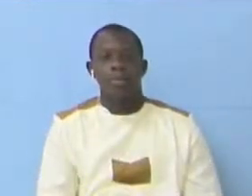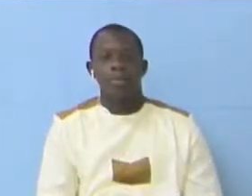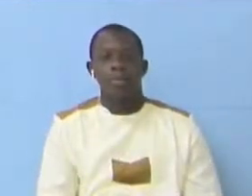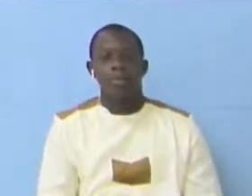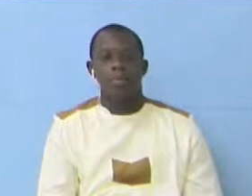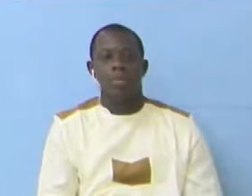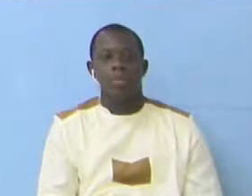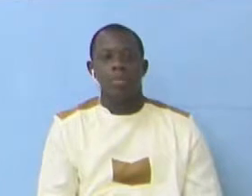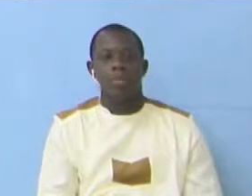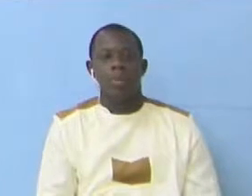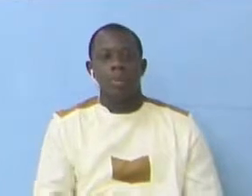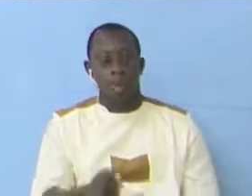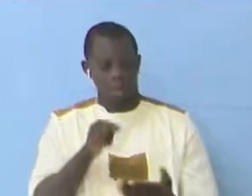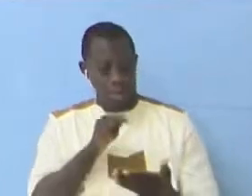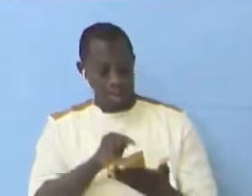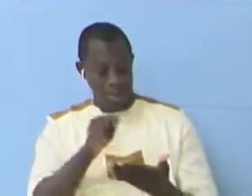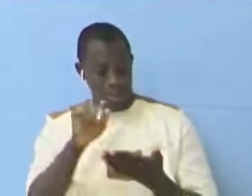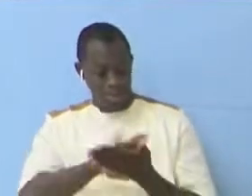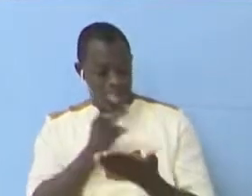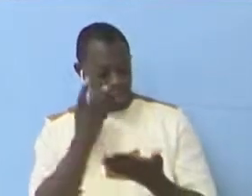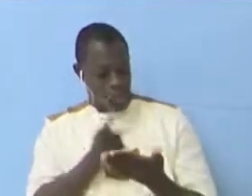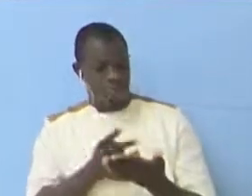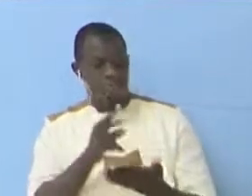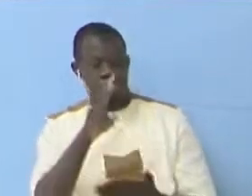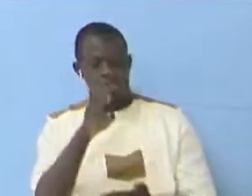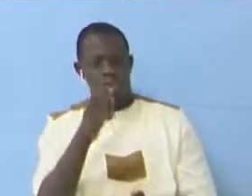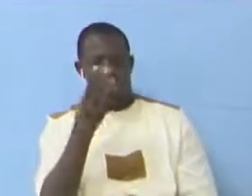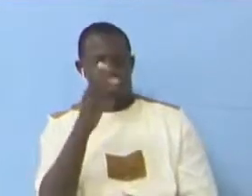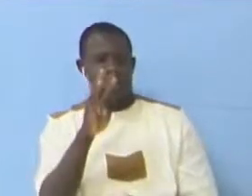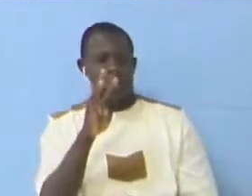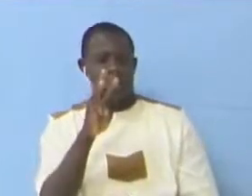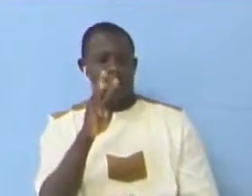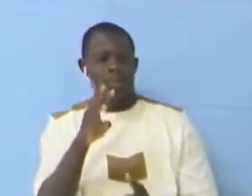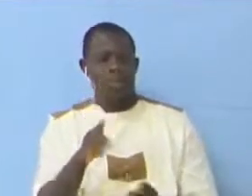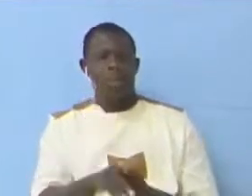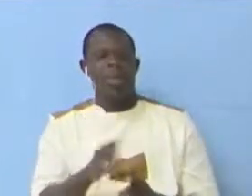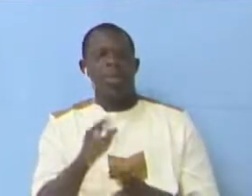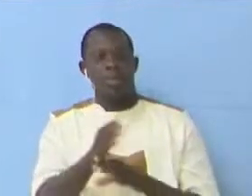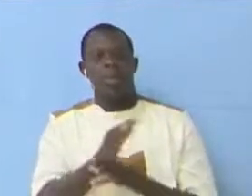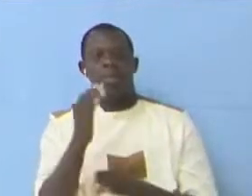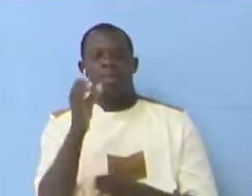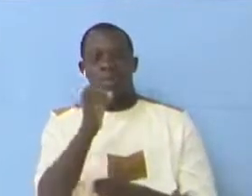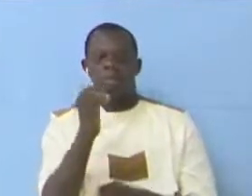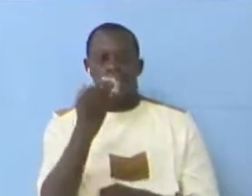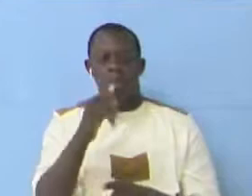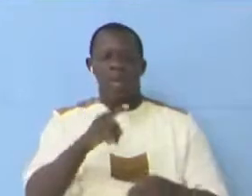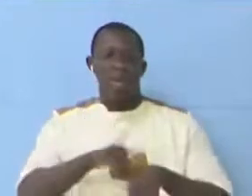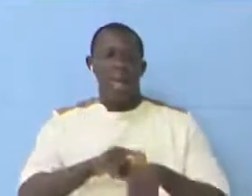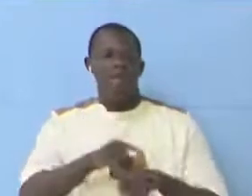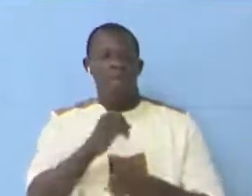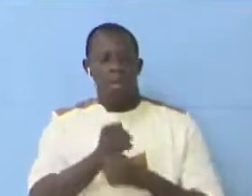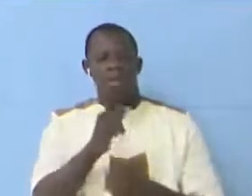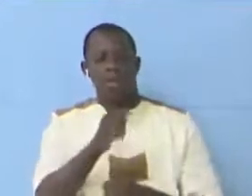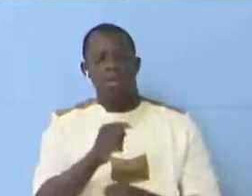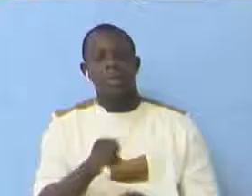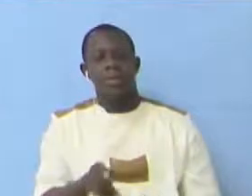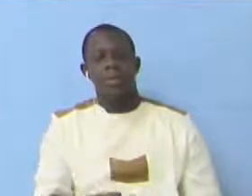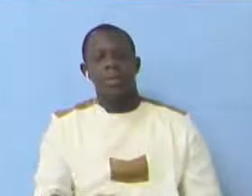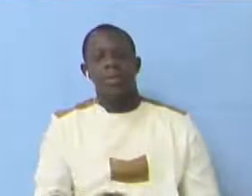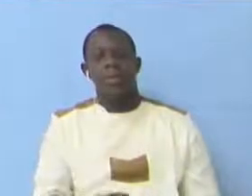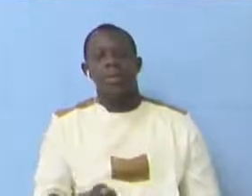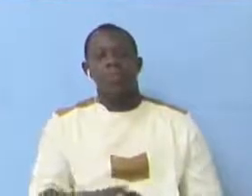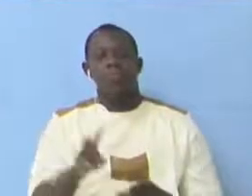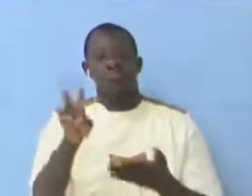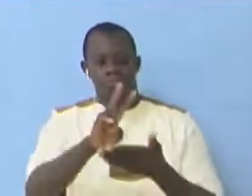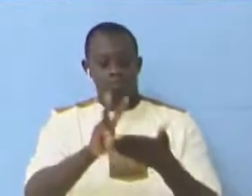like 23rd. Ni mu ngi mel ni ñaar fukki fan ak ñett. Perhaps it was the timing also. Yes. Just